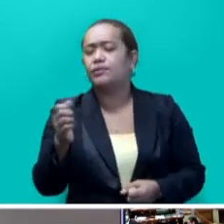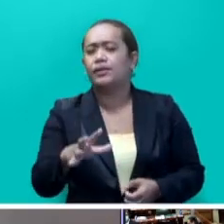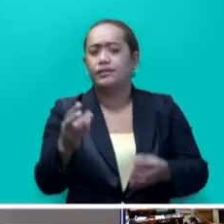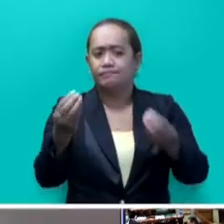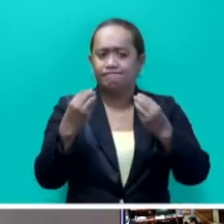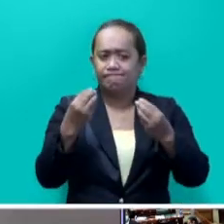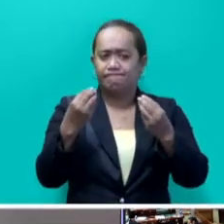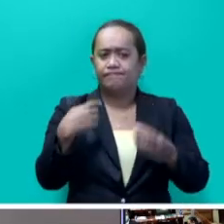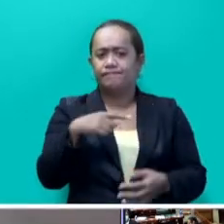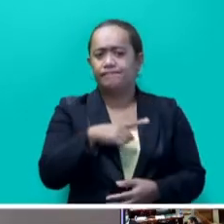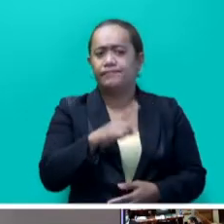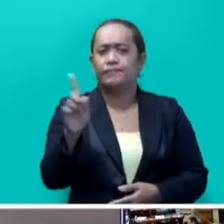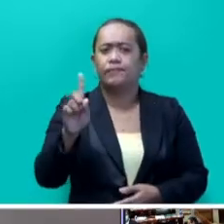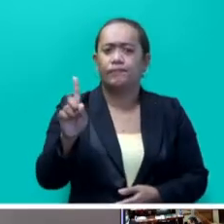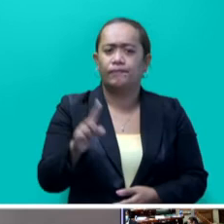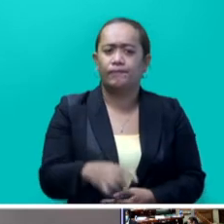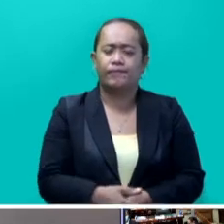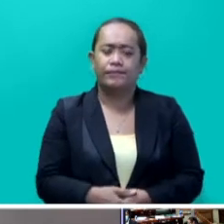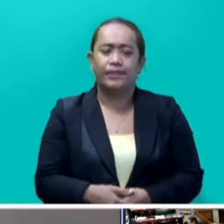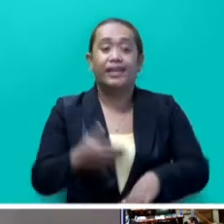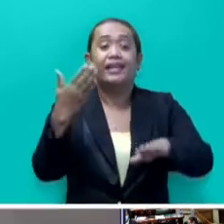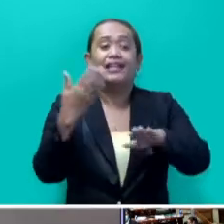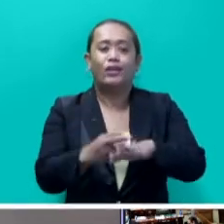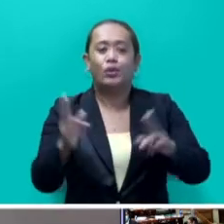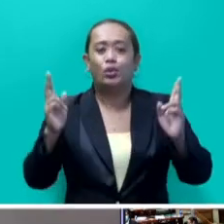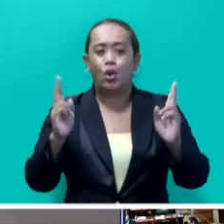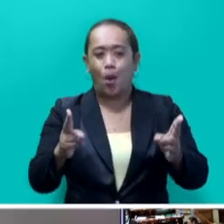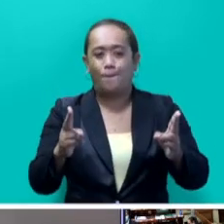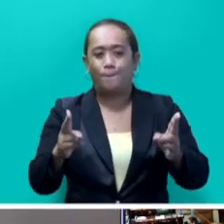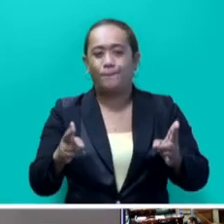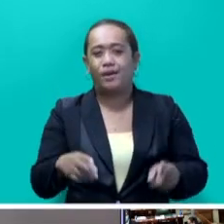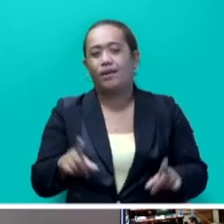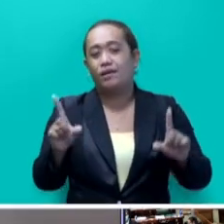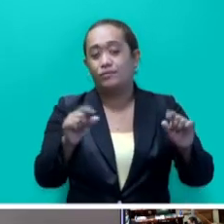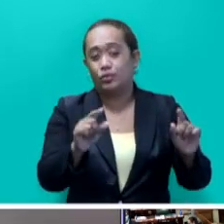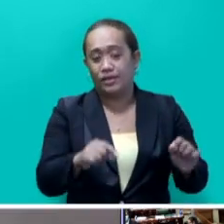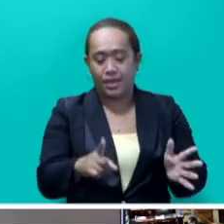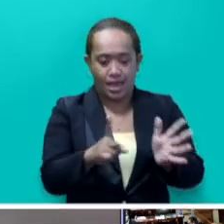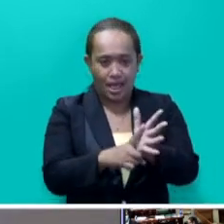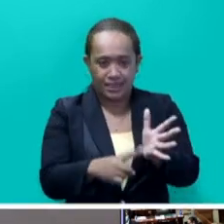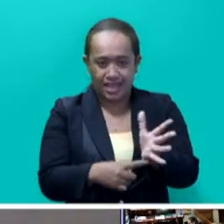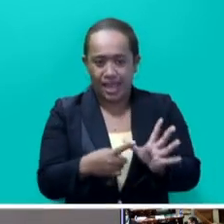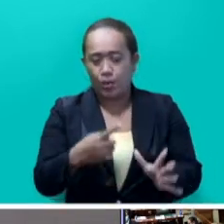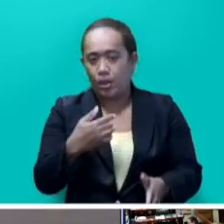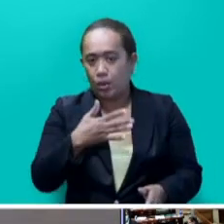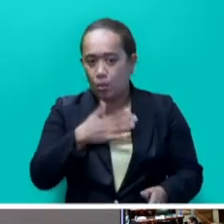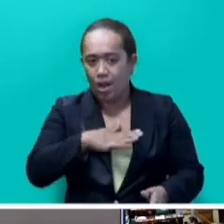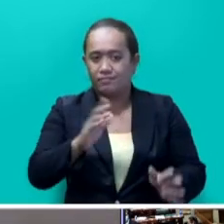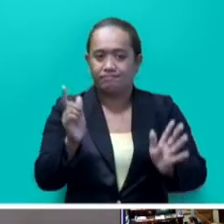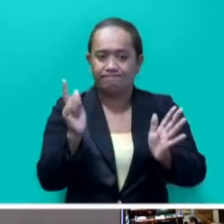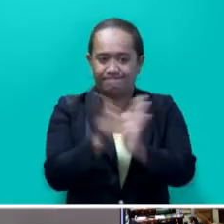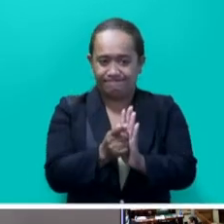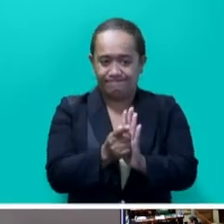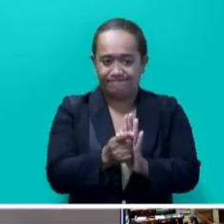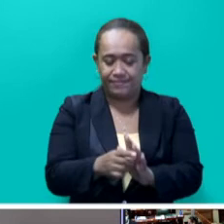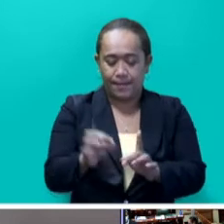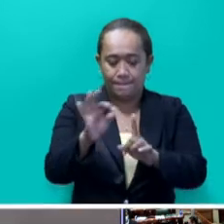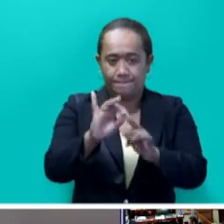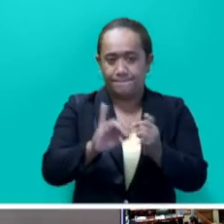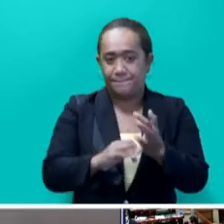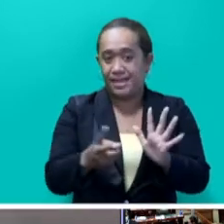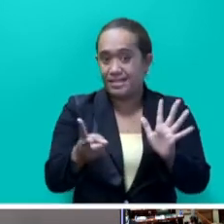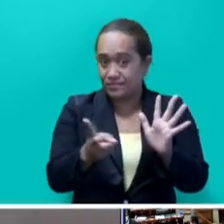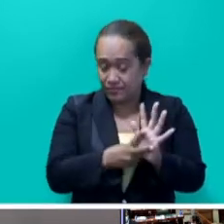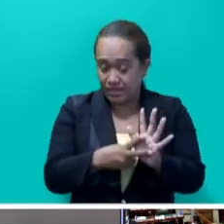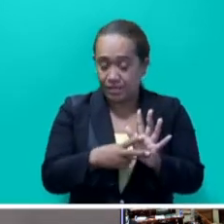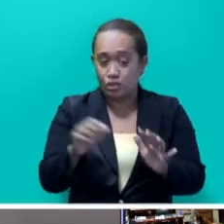there are new norms of doing business. We want the LTA to be efficient. We also want our PSV drivers to be very sharp